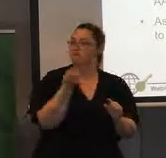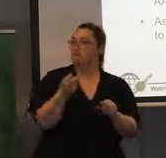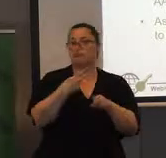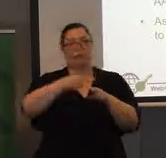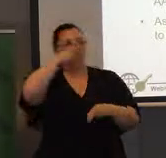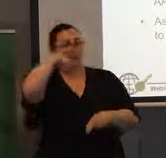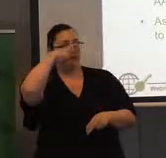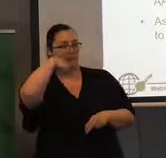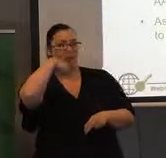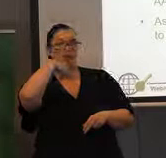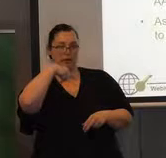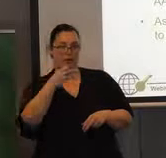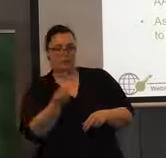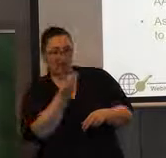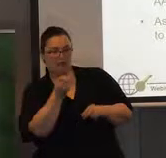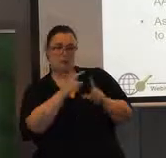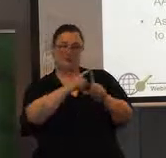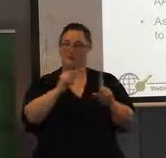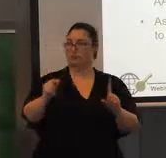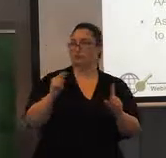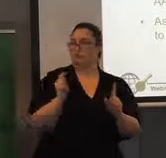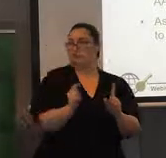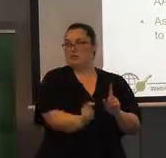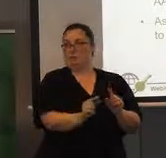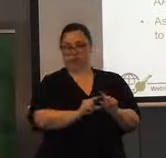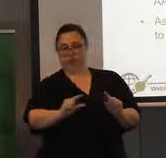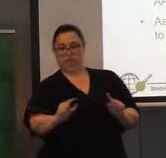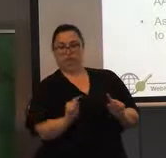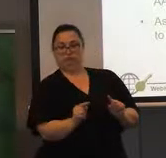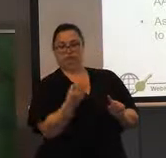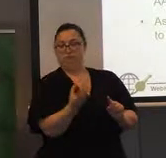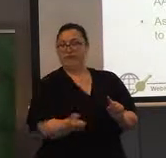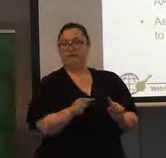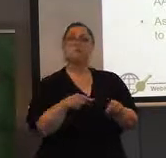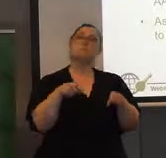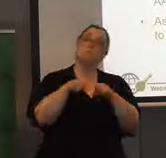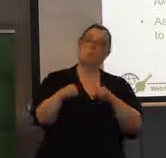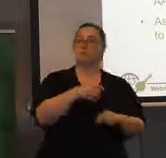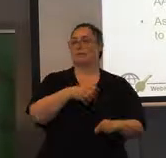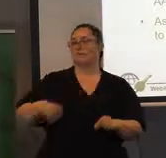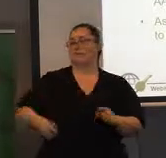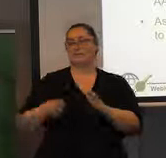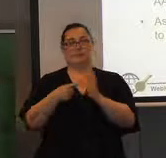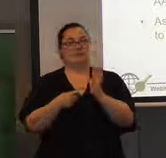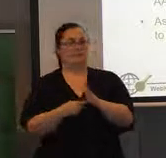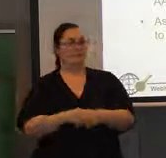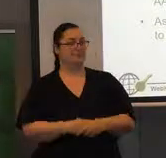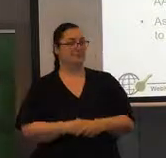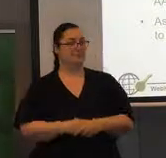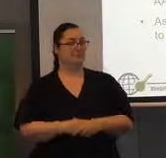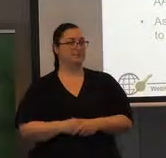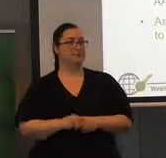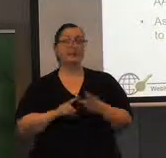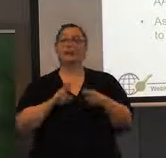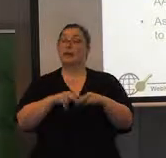of information to people, and the availability of digital information. So this is where it's covered in most government departments. If you're,